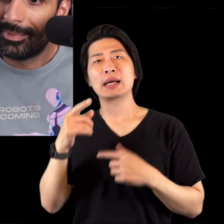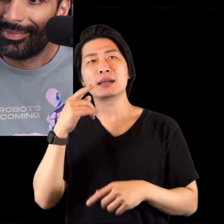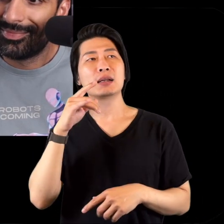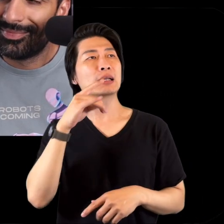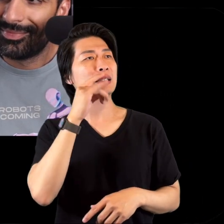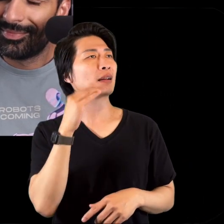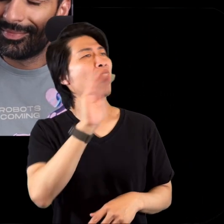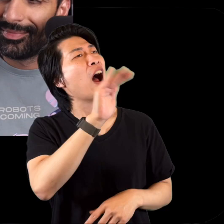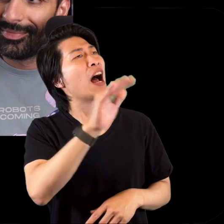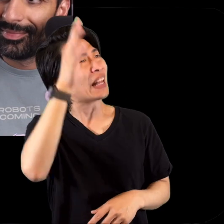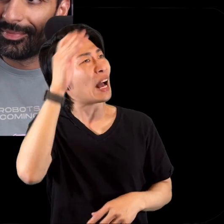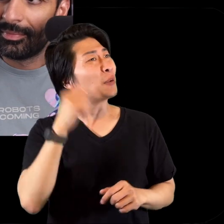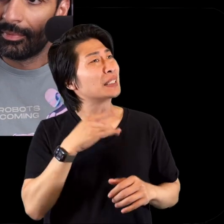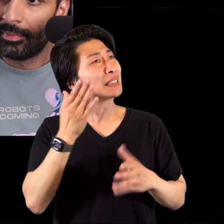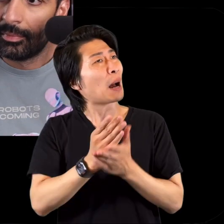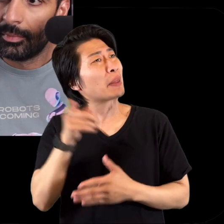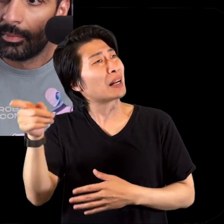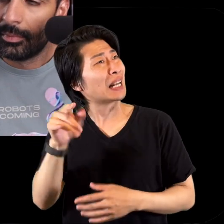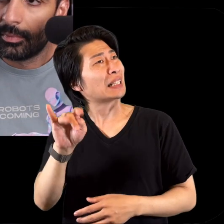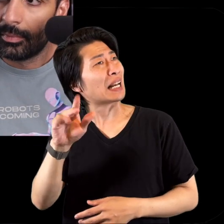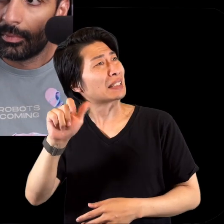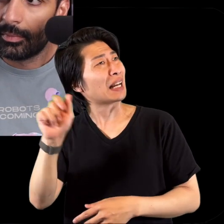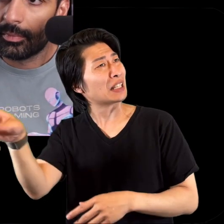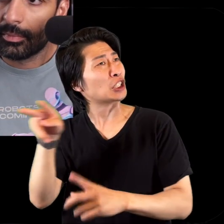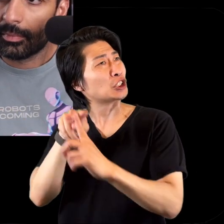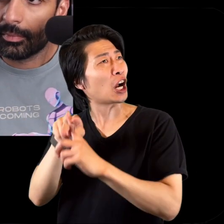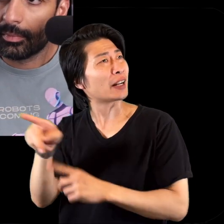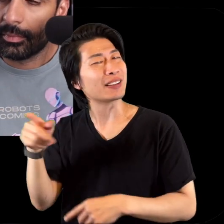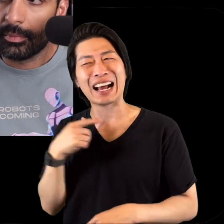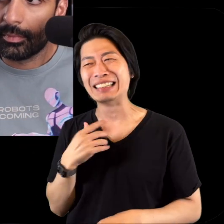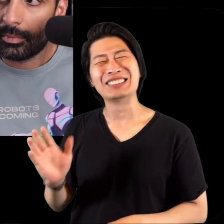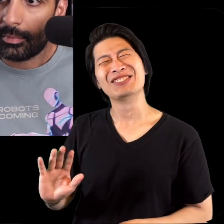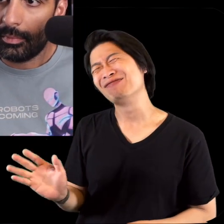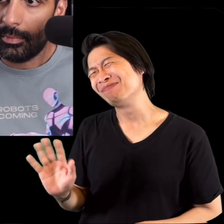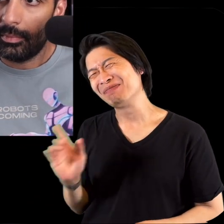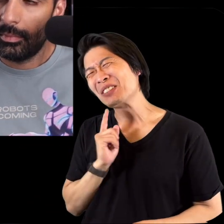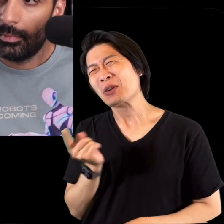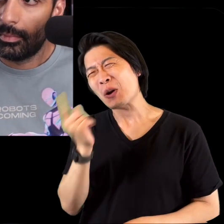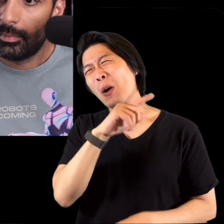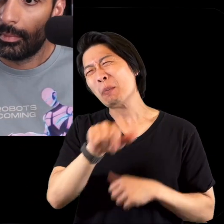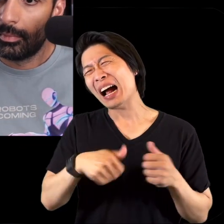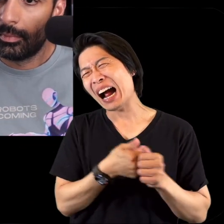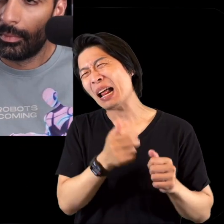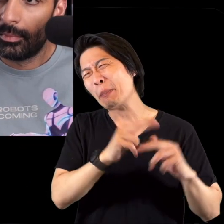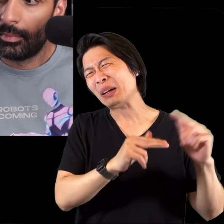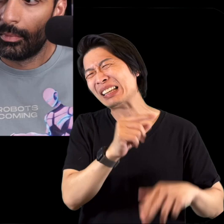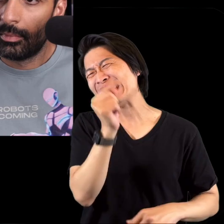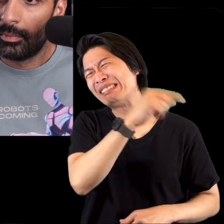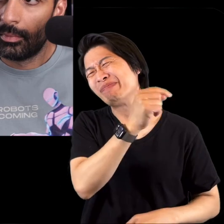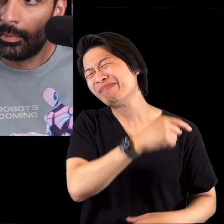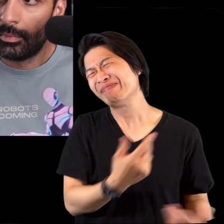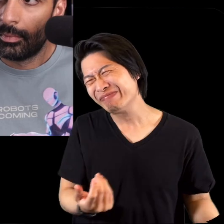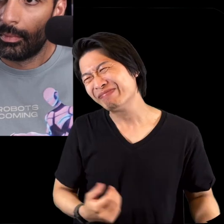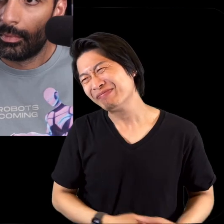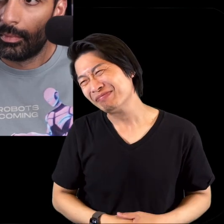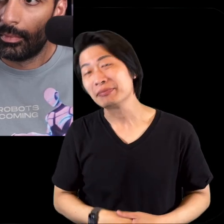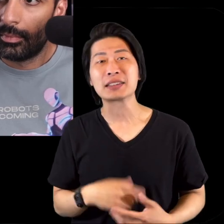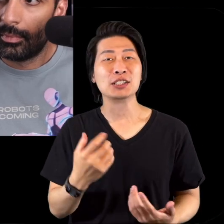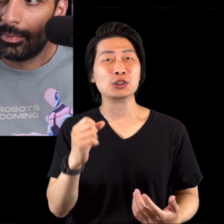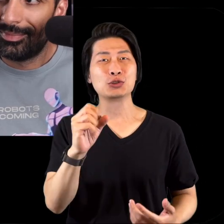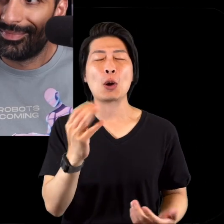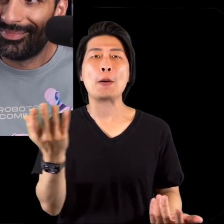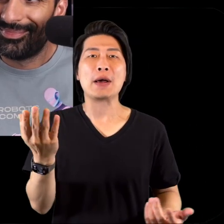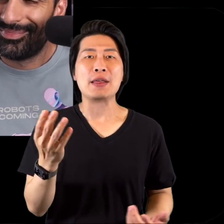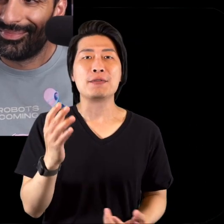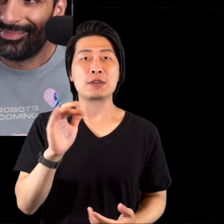kids kept saying, "Hey, Dad, can we stop there? That's one of those Tesla supercharging." I was like, "No, kids, we're going to go over here behind this building."